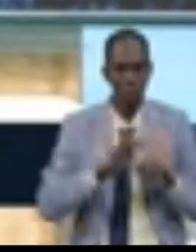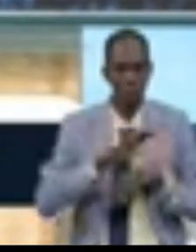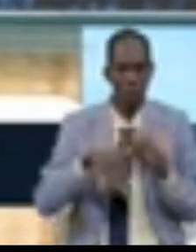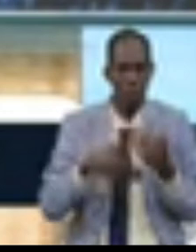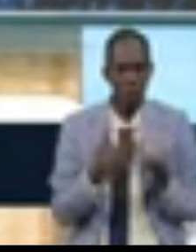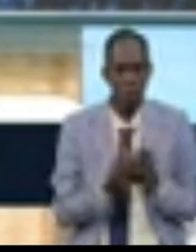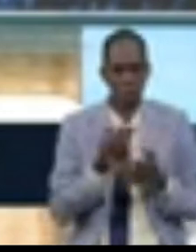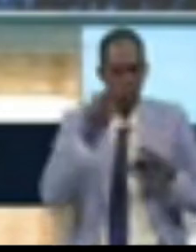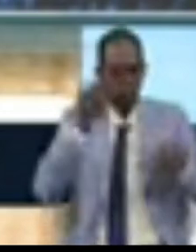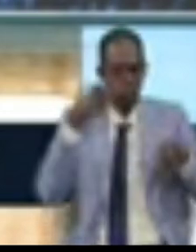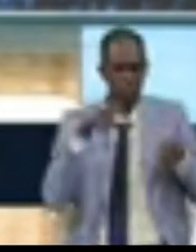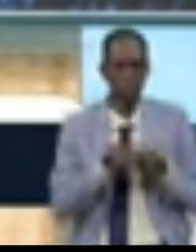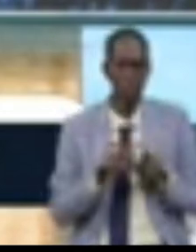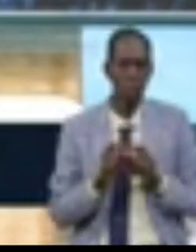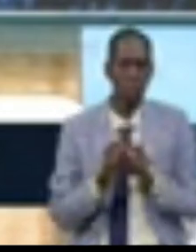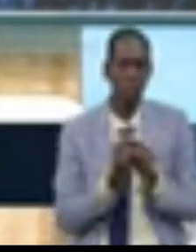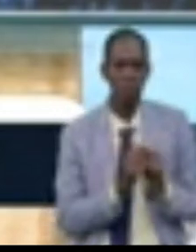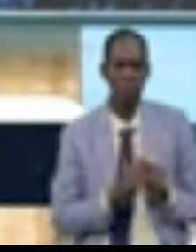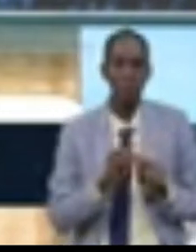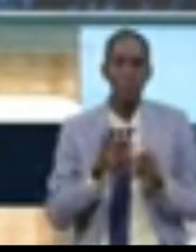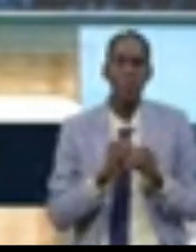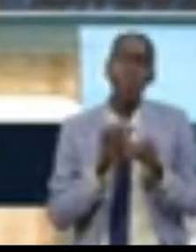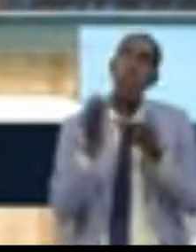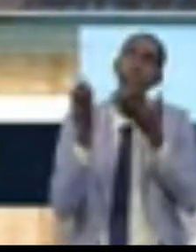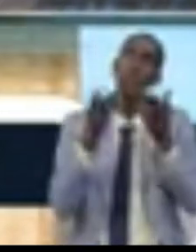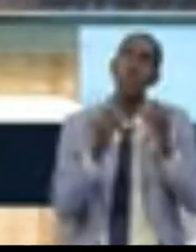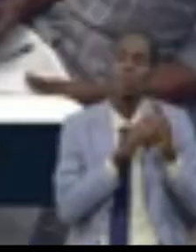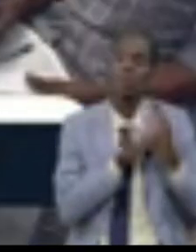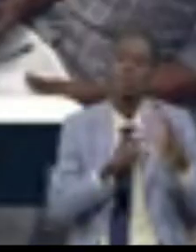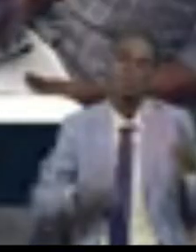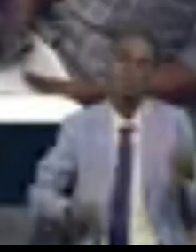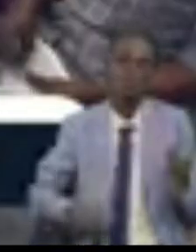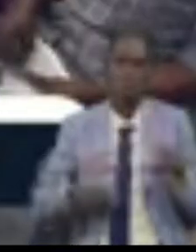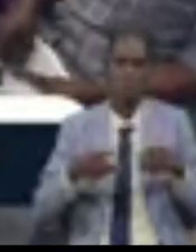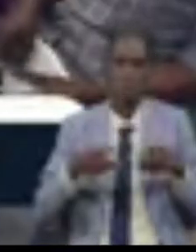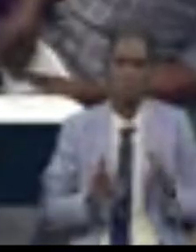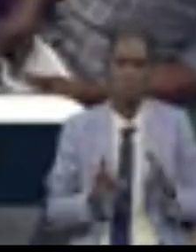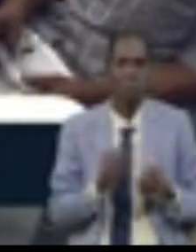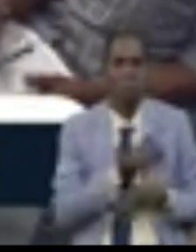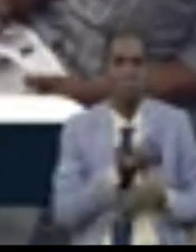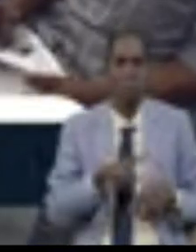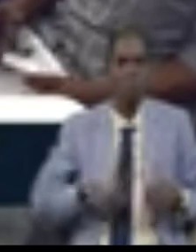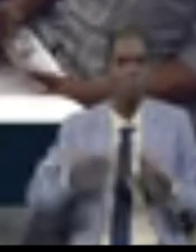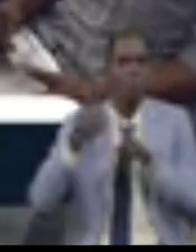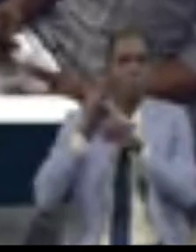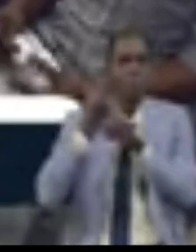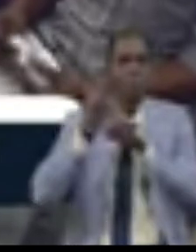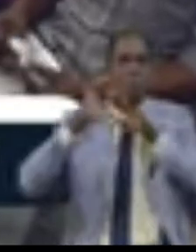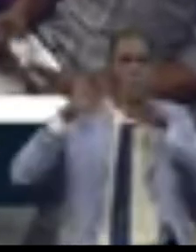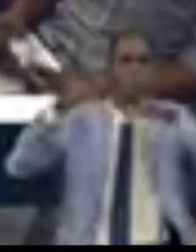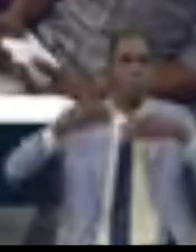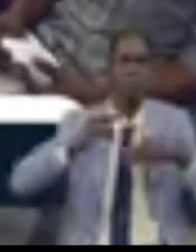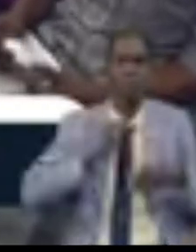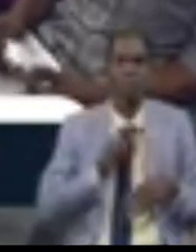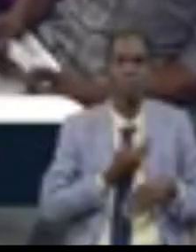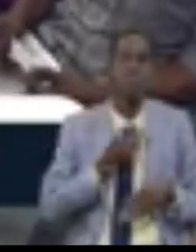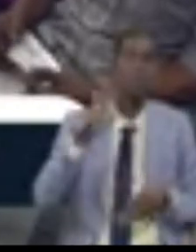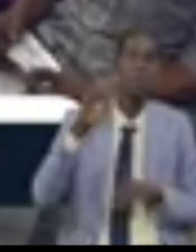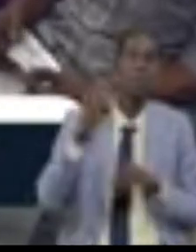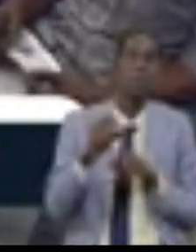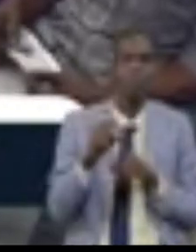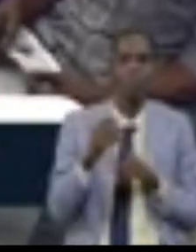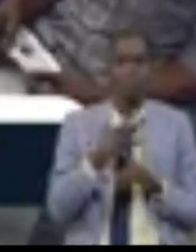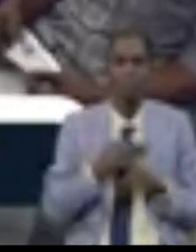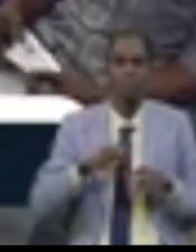in serving the way the Lord himself has given us the word and has